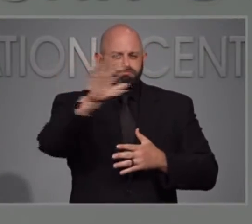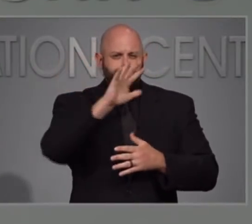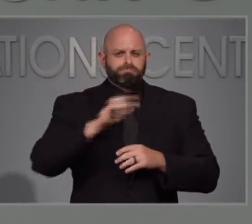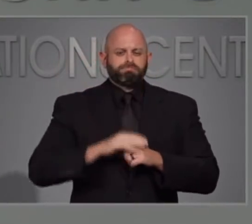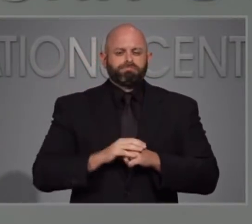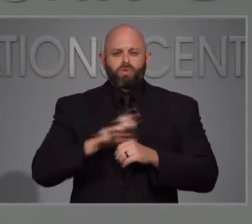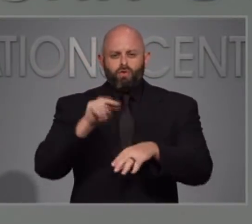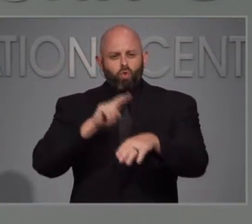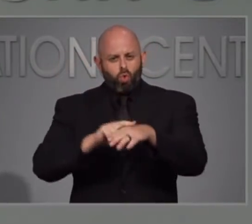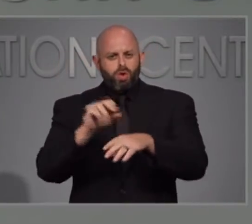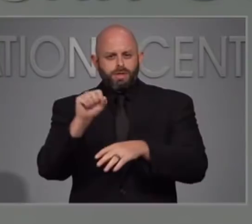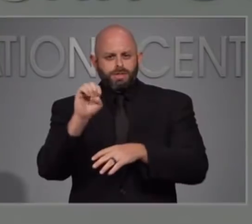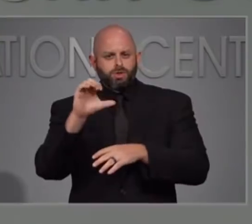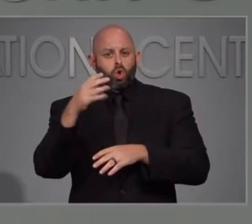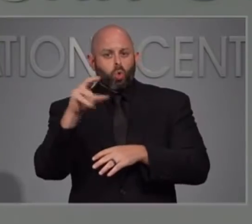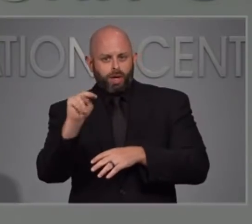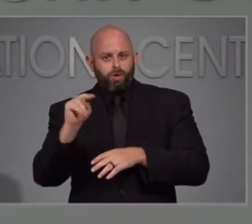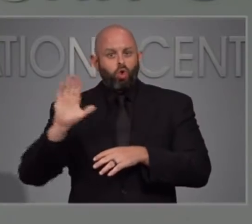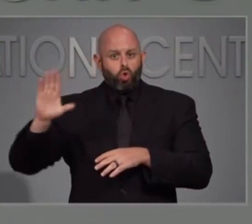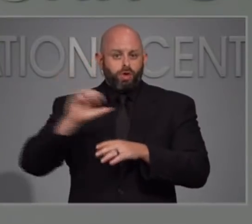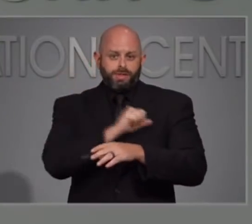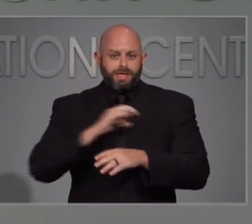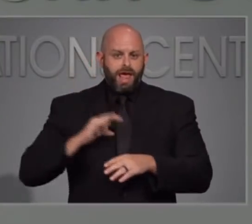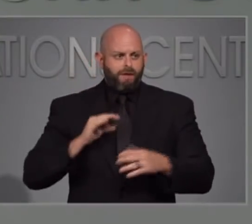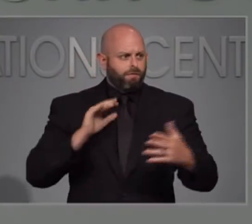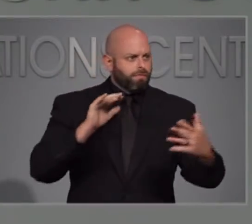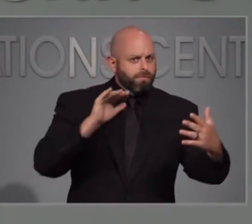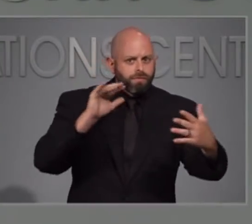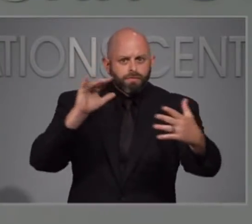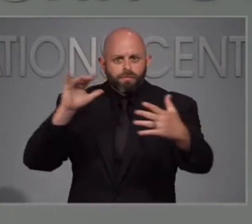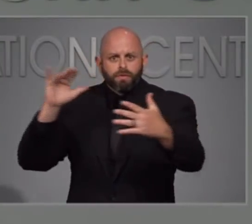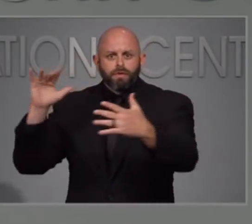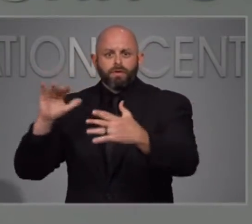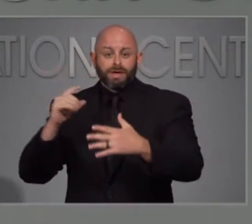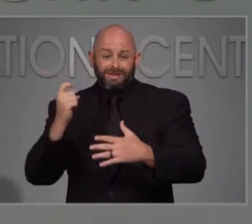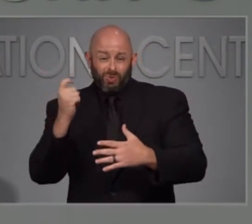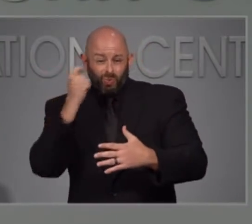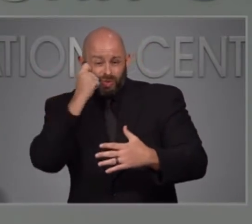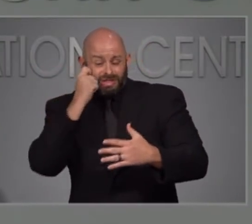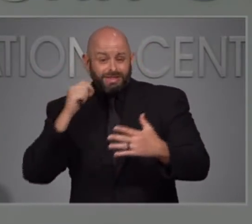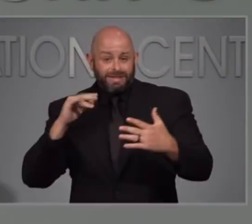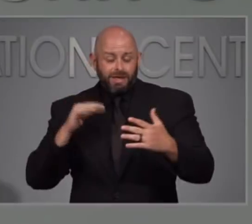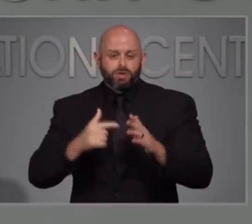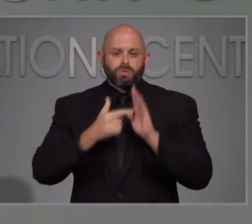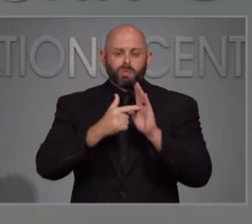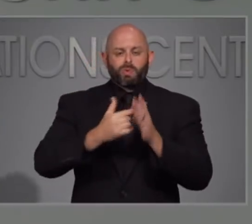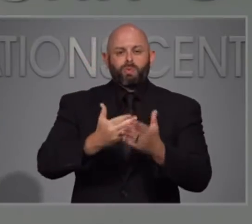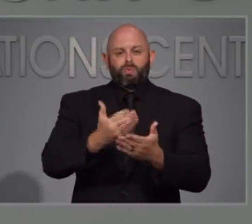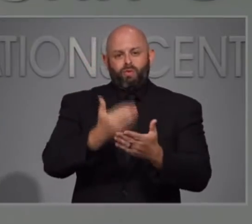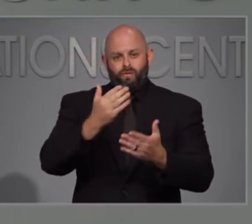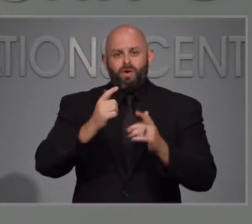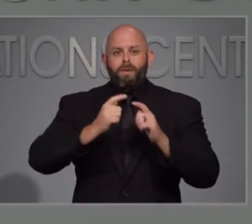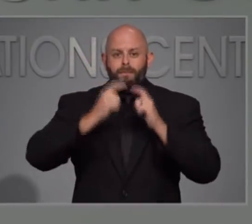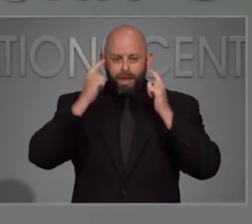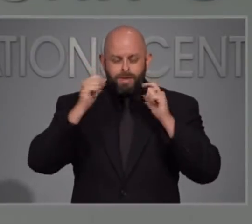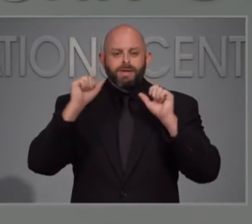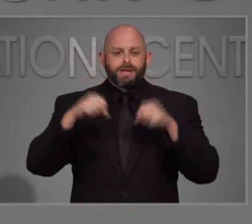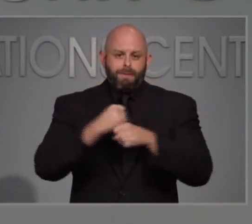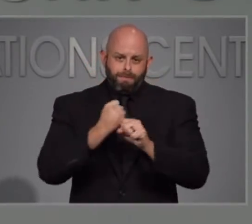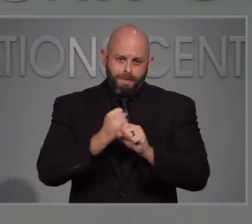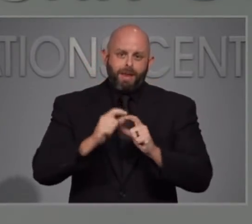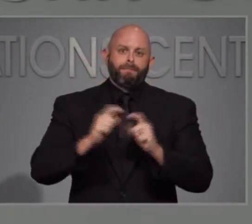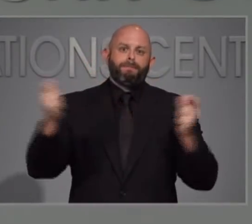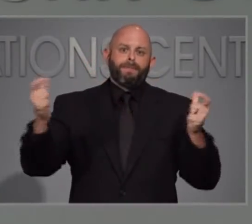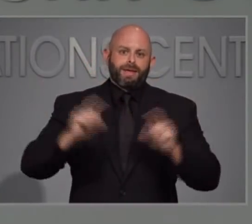were poring over. And I think these last studies have shown that these face masks can make a